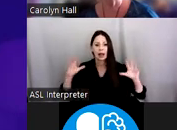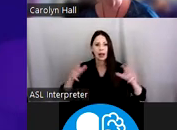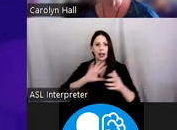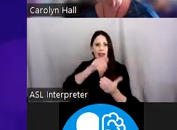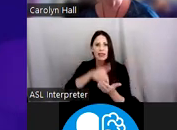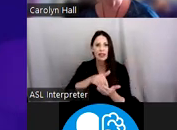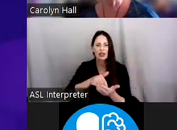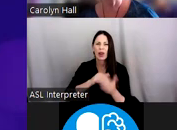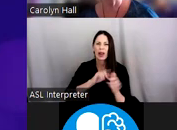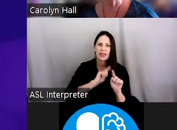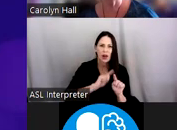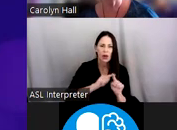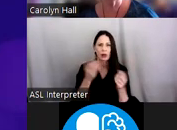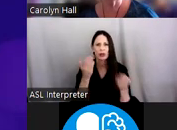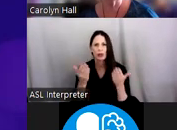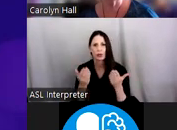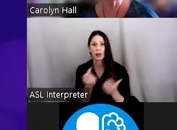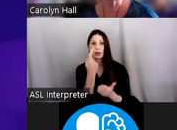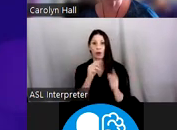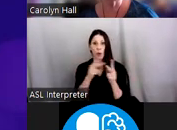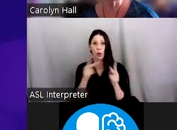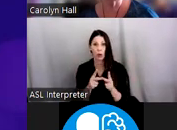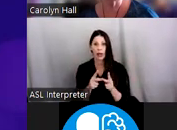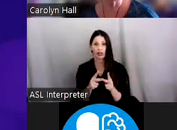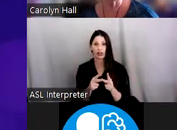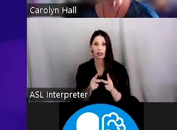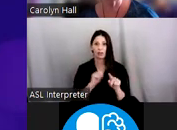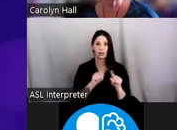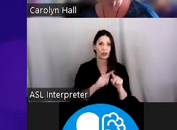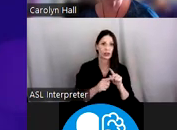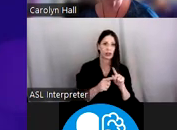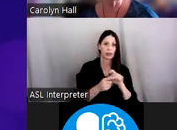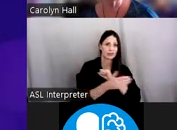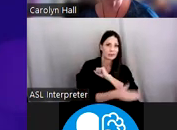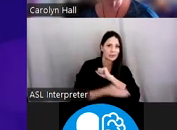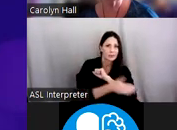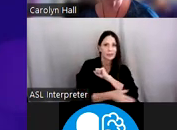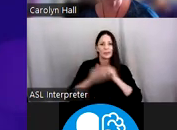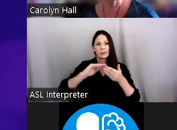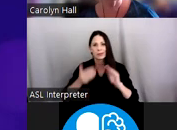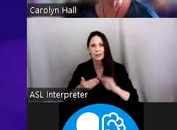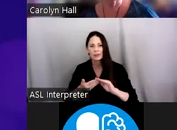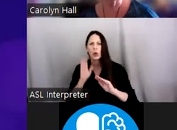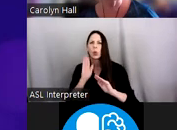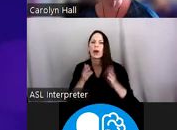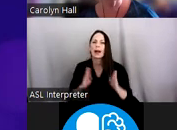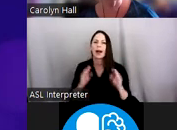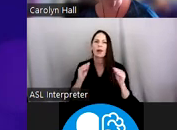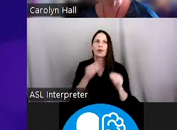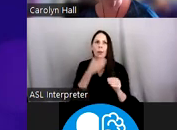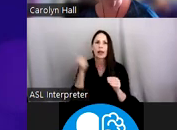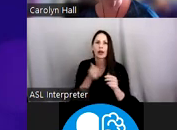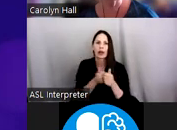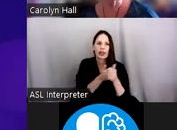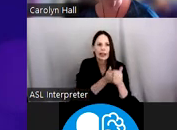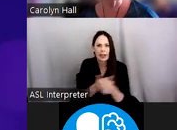location for other cities and counties would allow for better adherence to